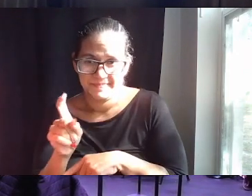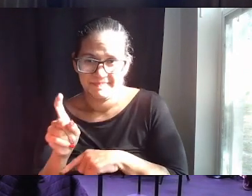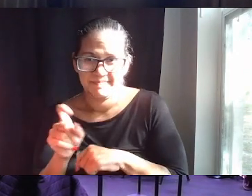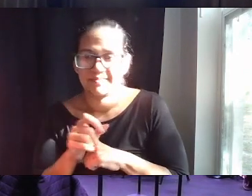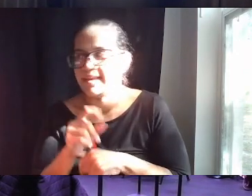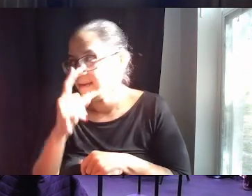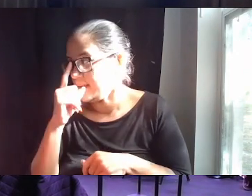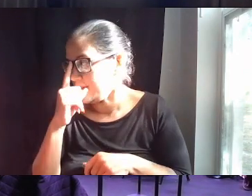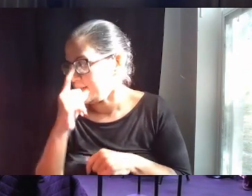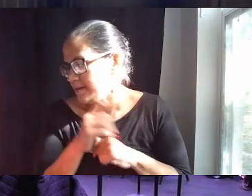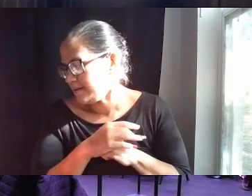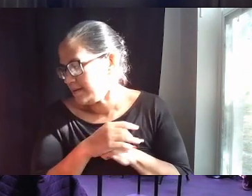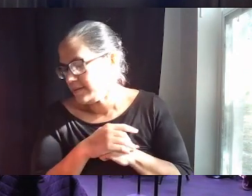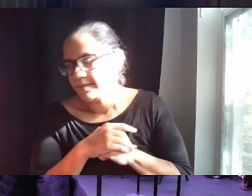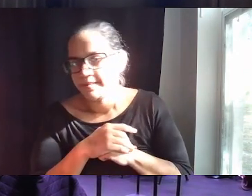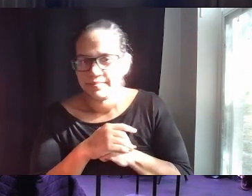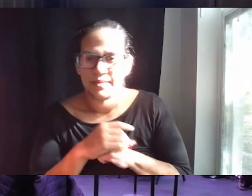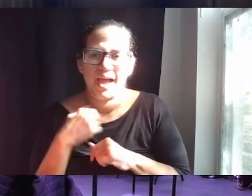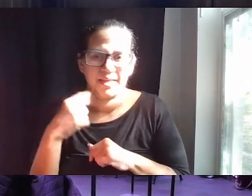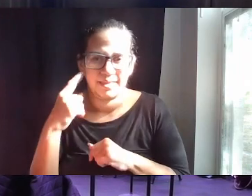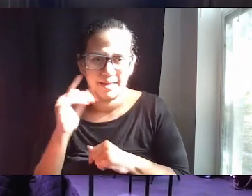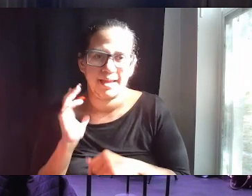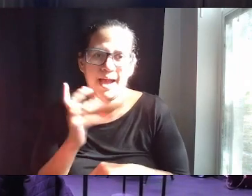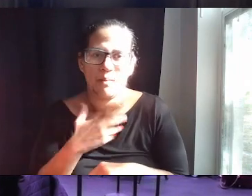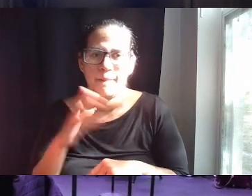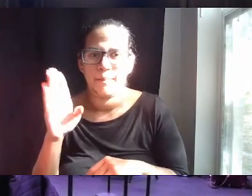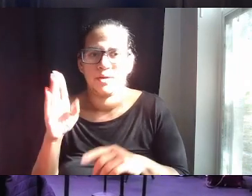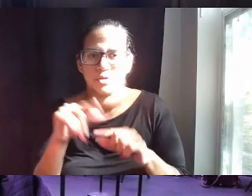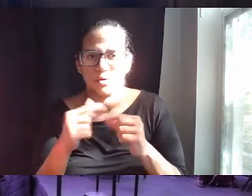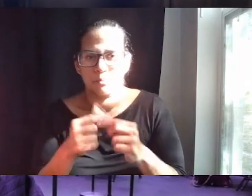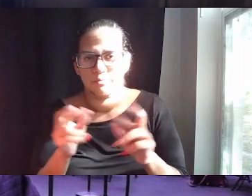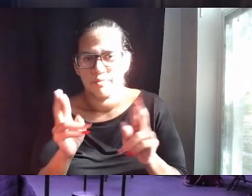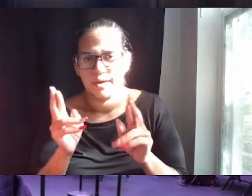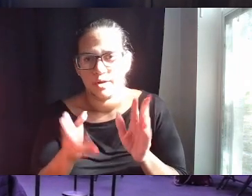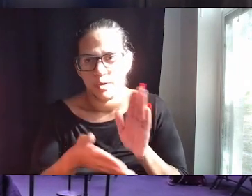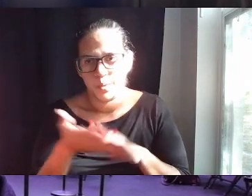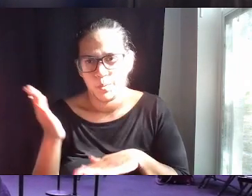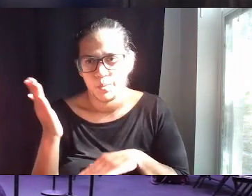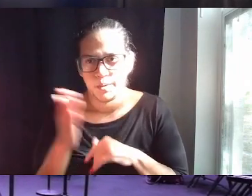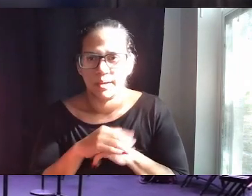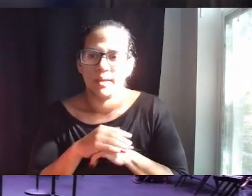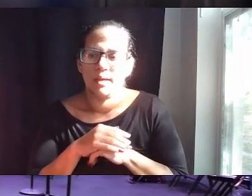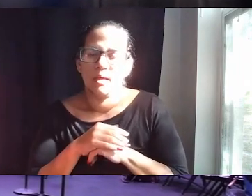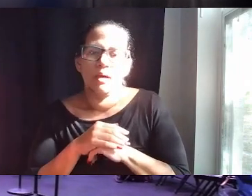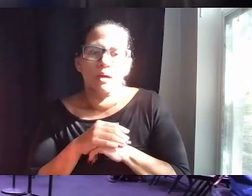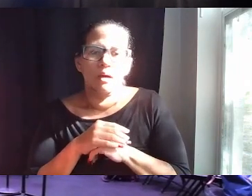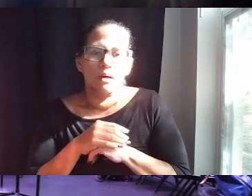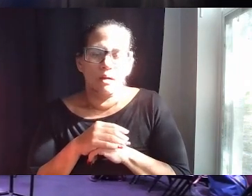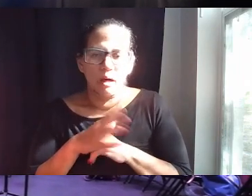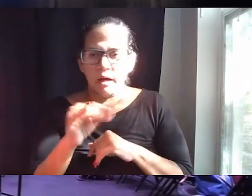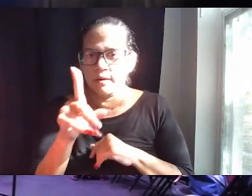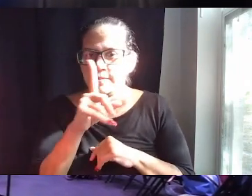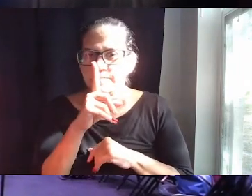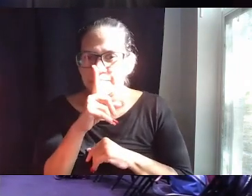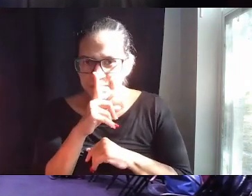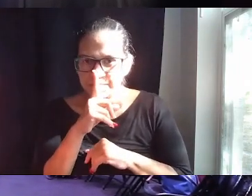I think our Boston group is ready to go. And a hush fell over the crowd.